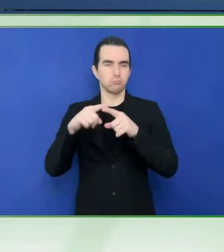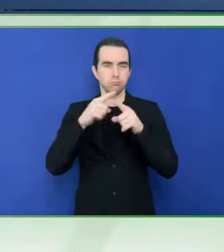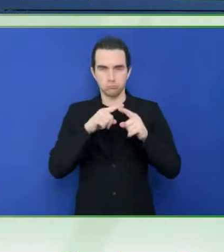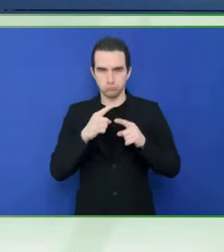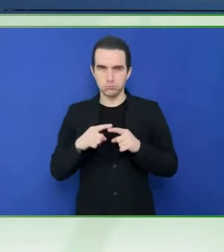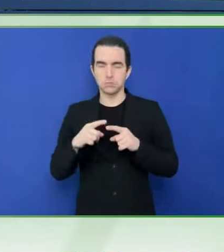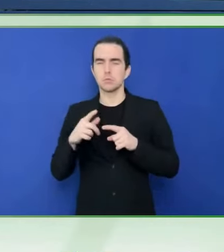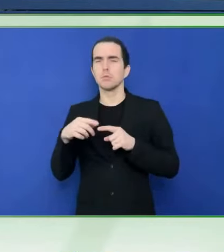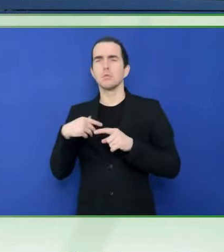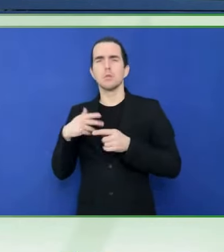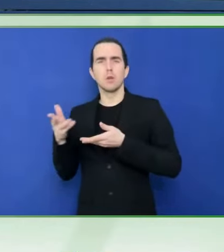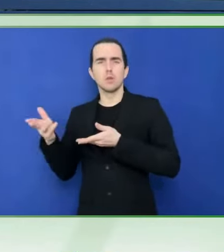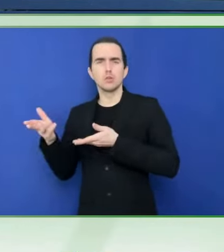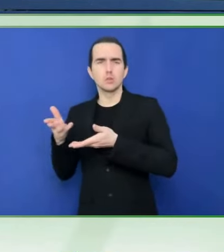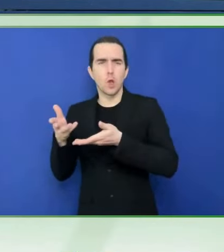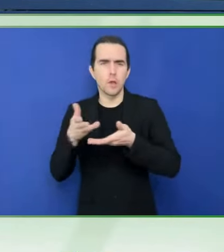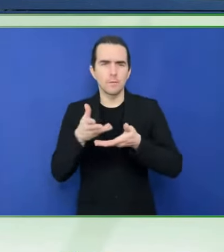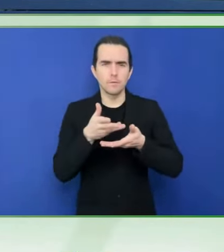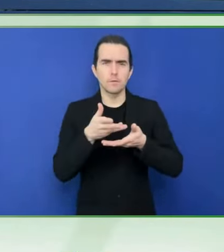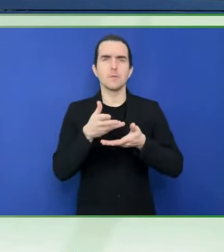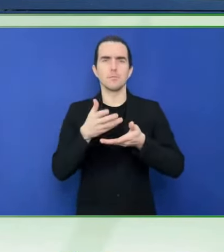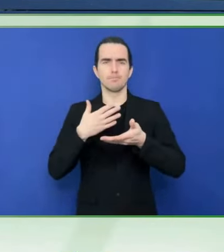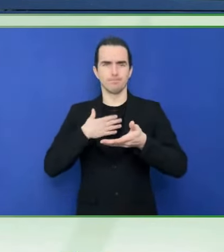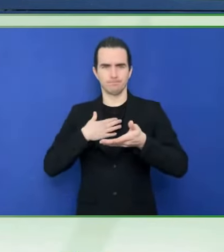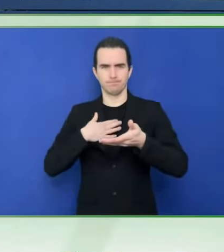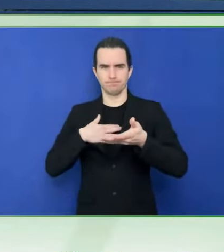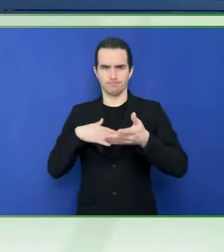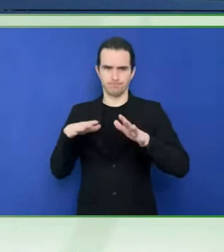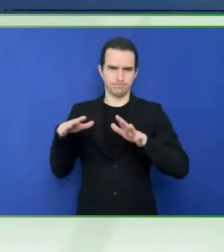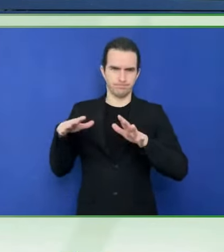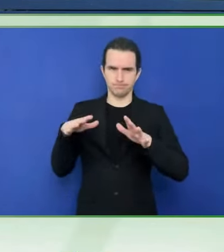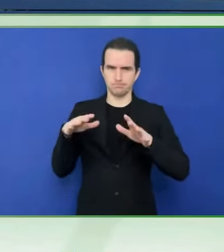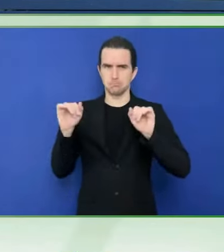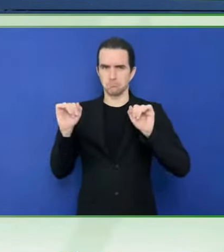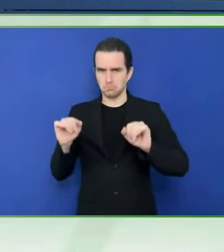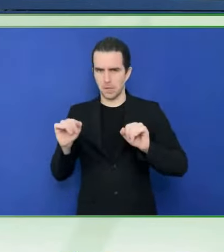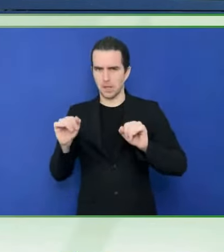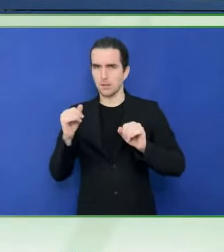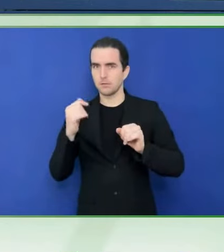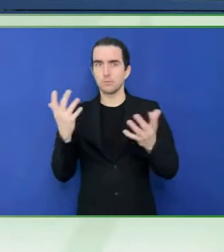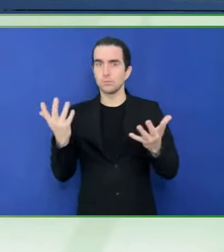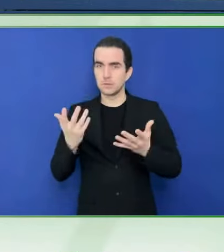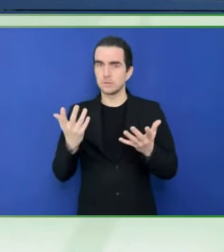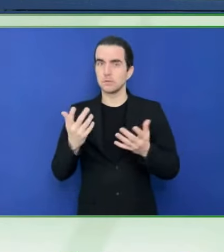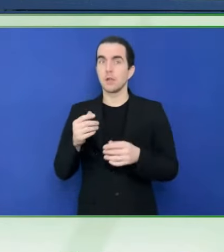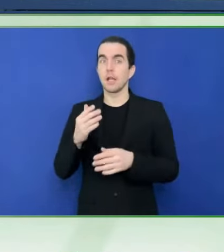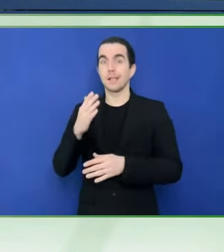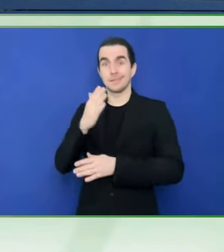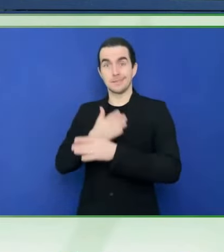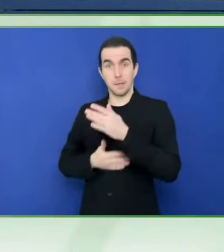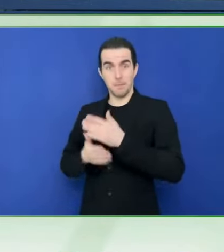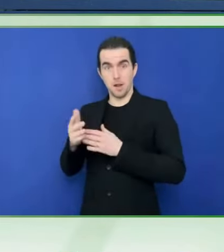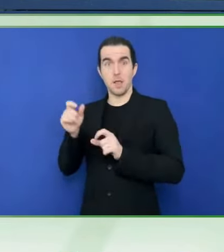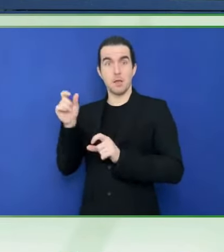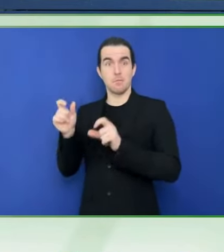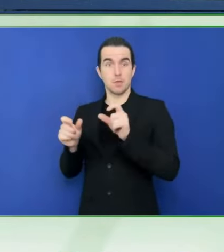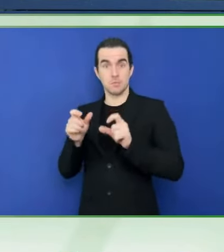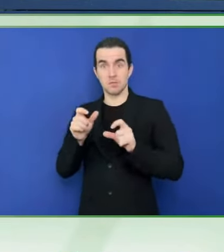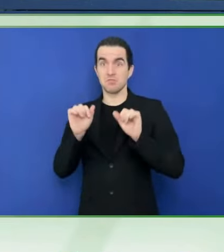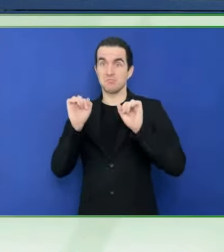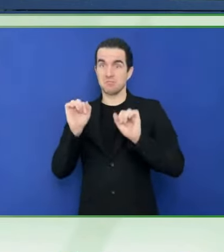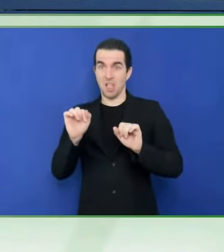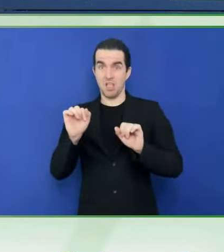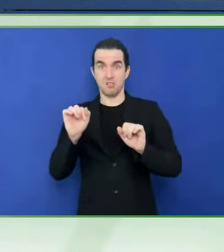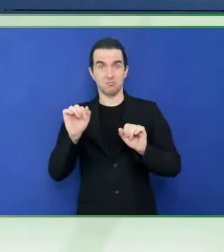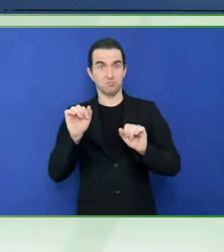work, to their schools. And we are very happy and very proud that that we are part